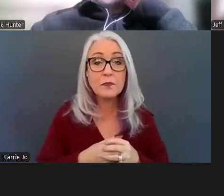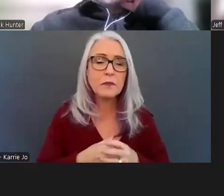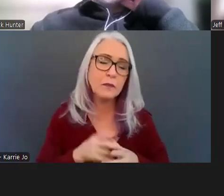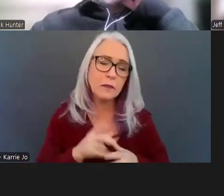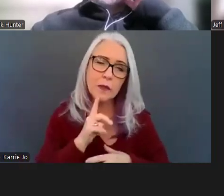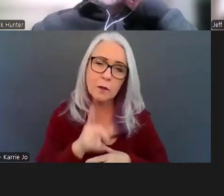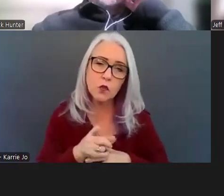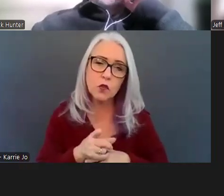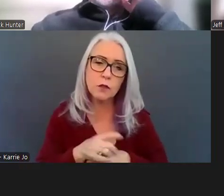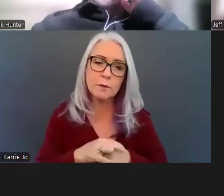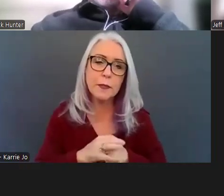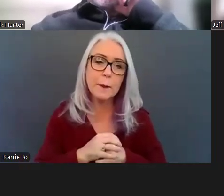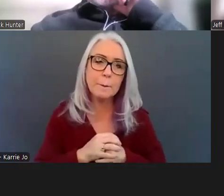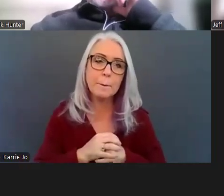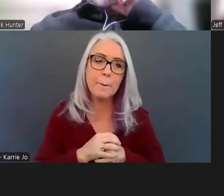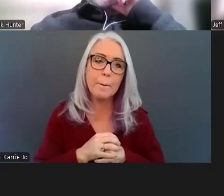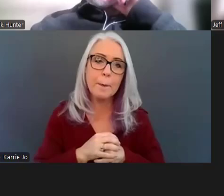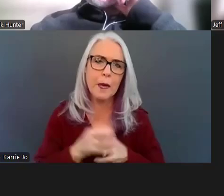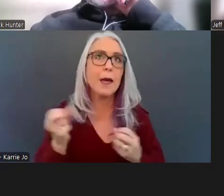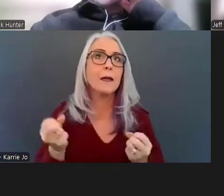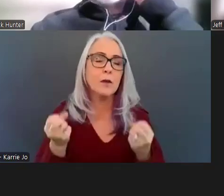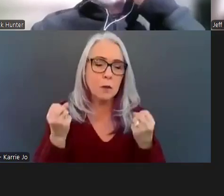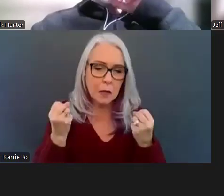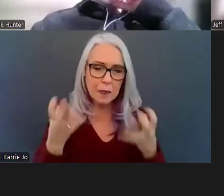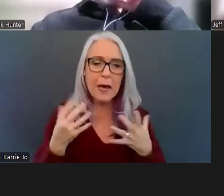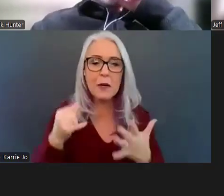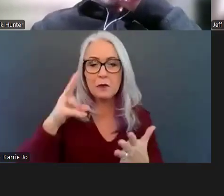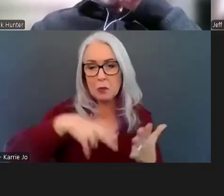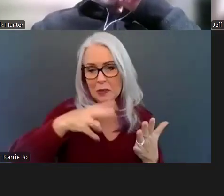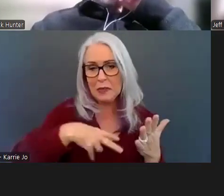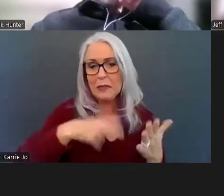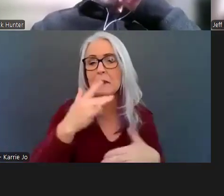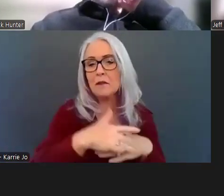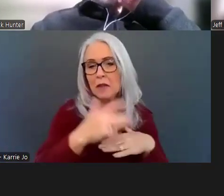there's Oh yeah, a yeah. potential literature search for that sort of thing.